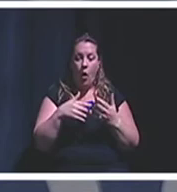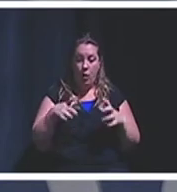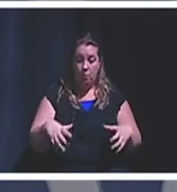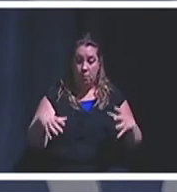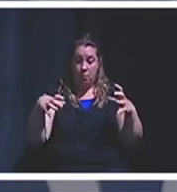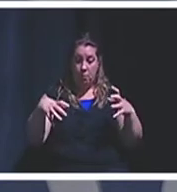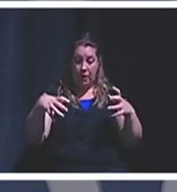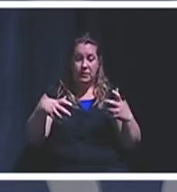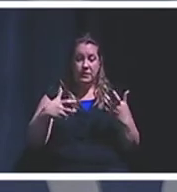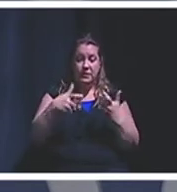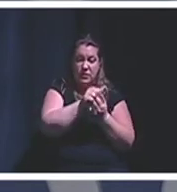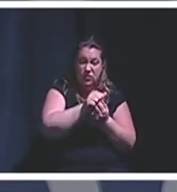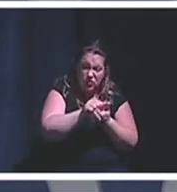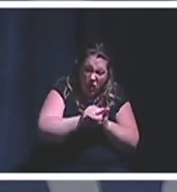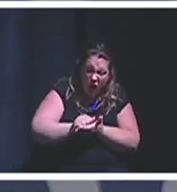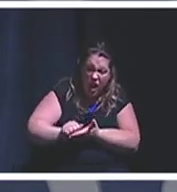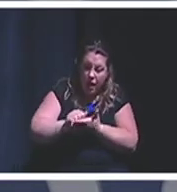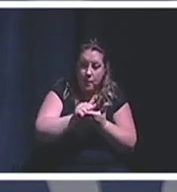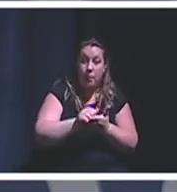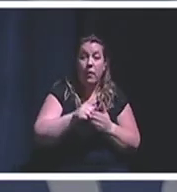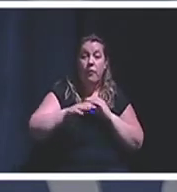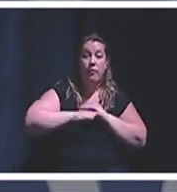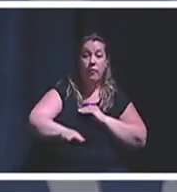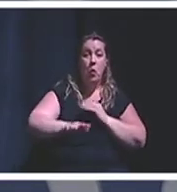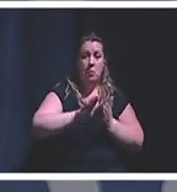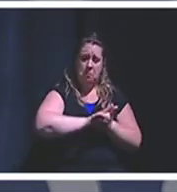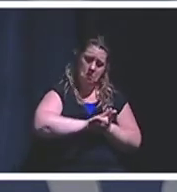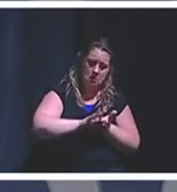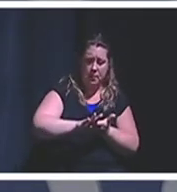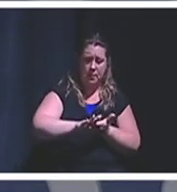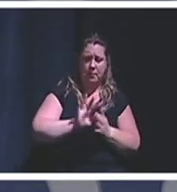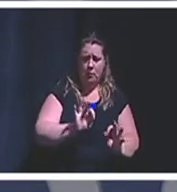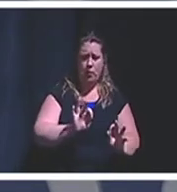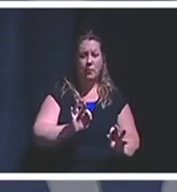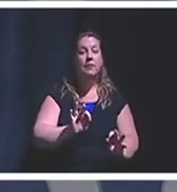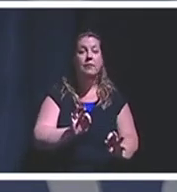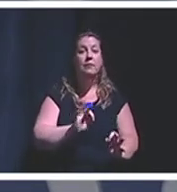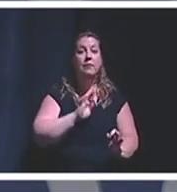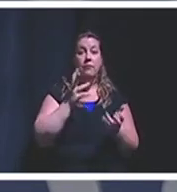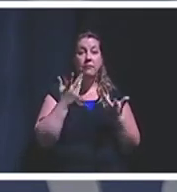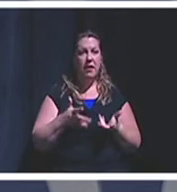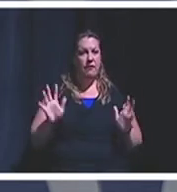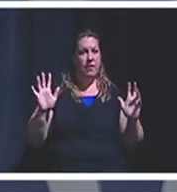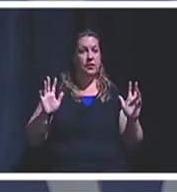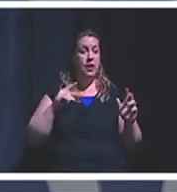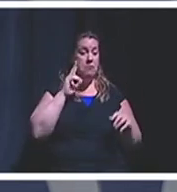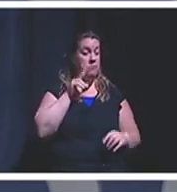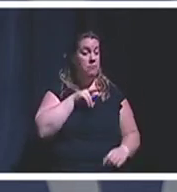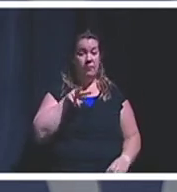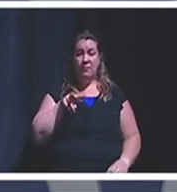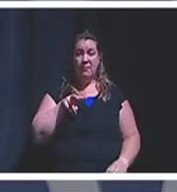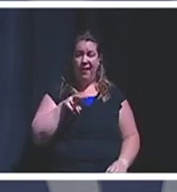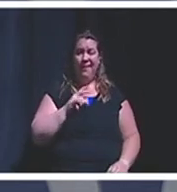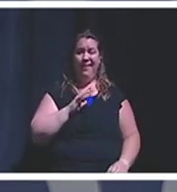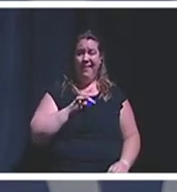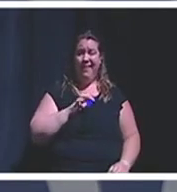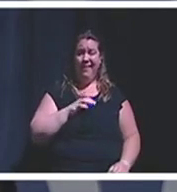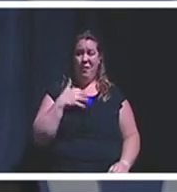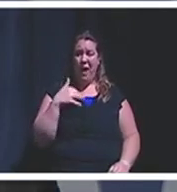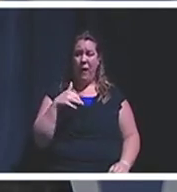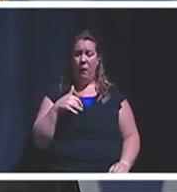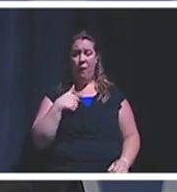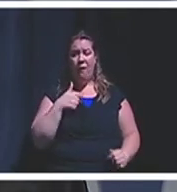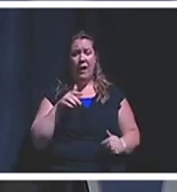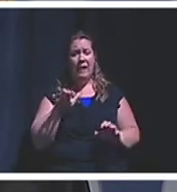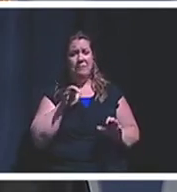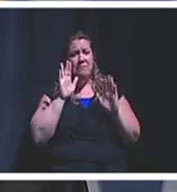and hung, and the floor was mopped. When I finished, I would say to myself, wow, I did